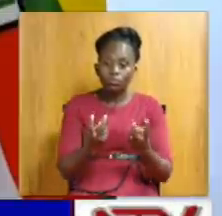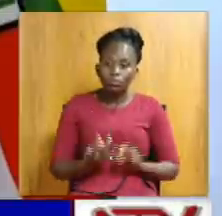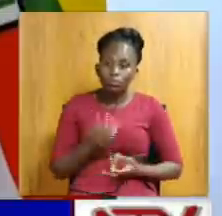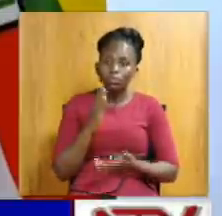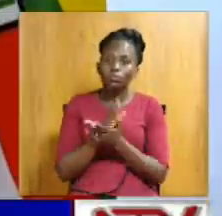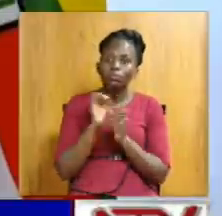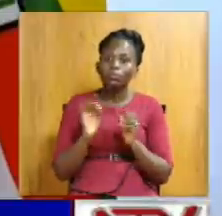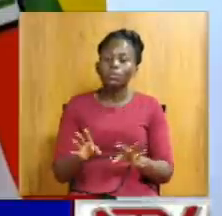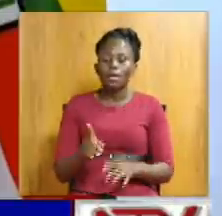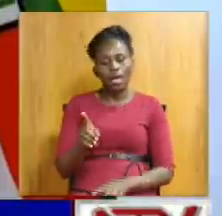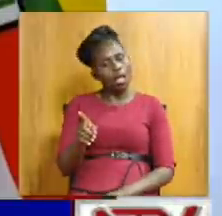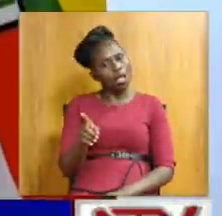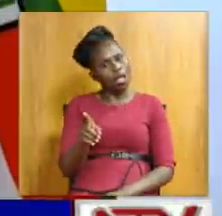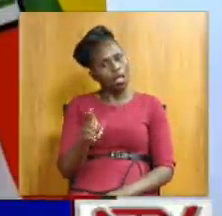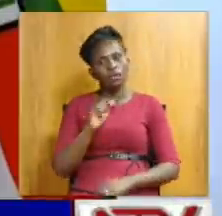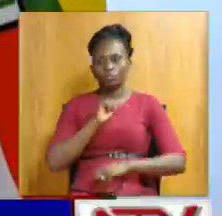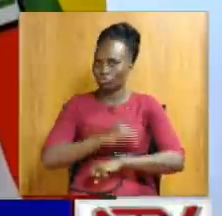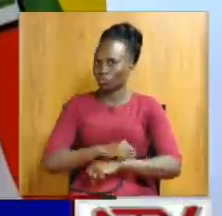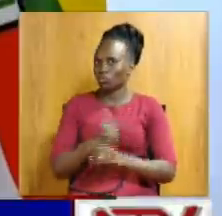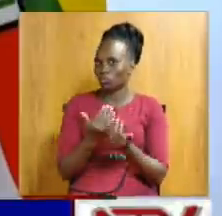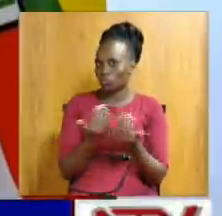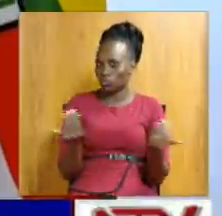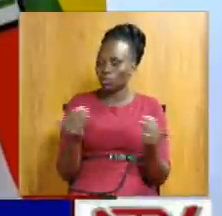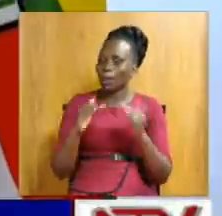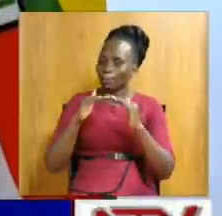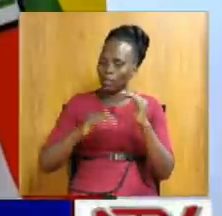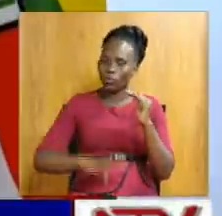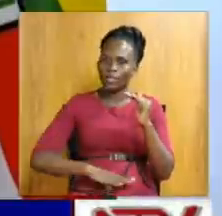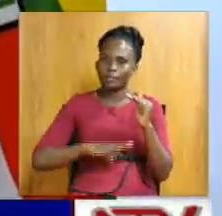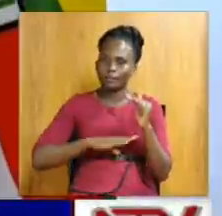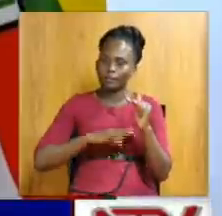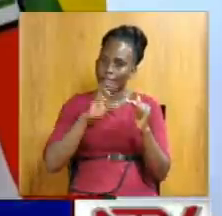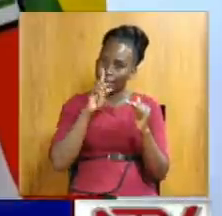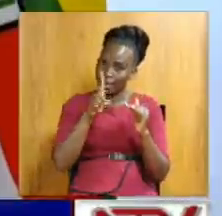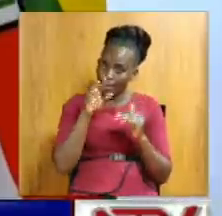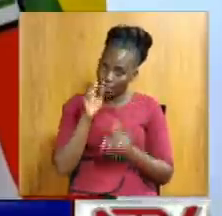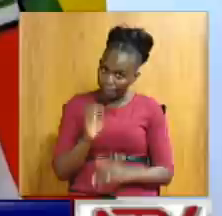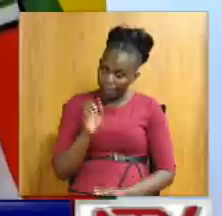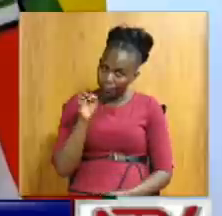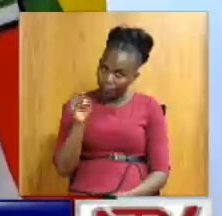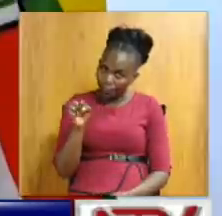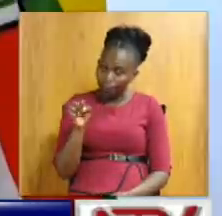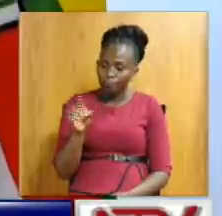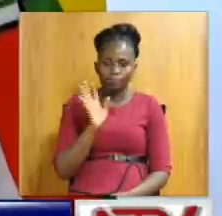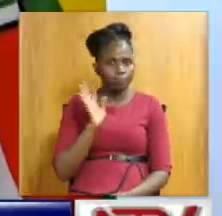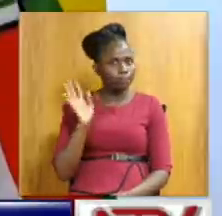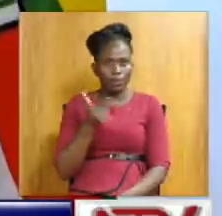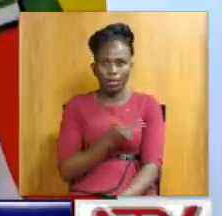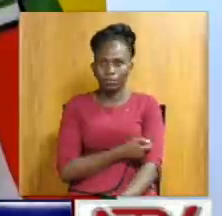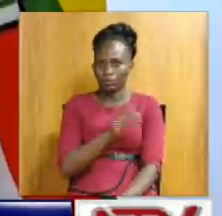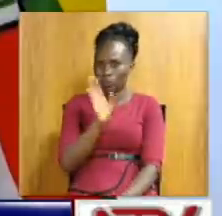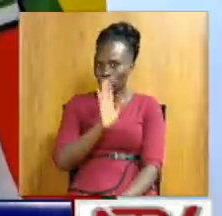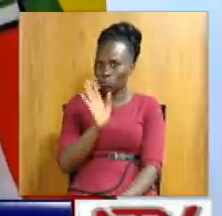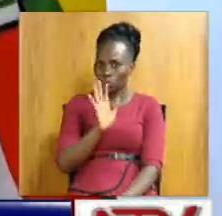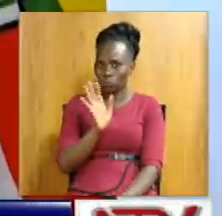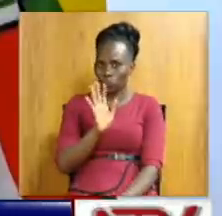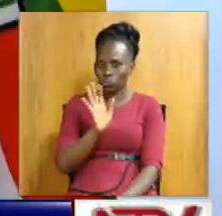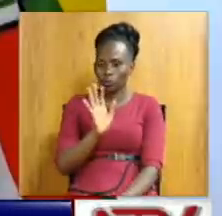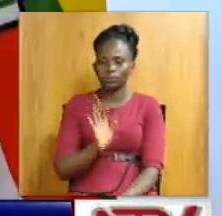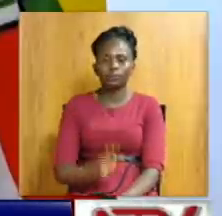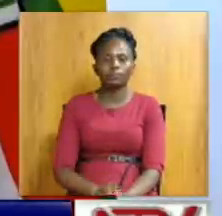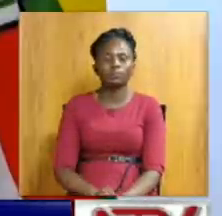saying that they are not vaccinated. Those ones, the ones below 18, are not supposed to be vaccinated.